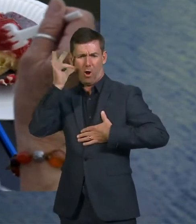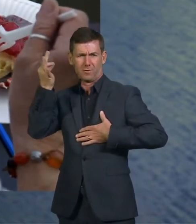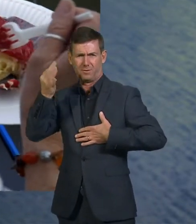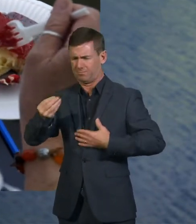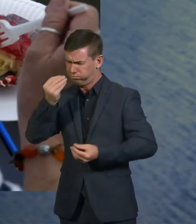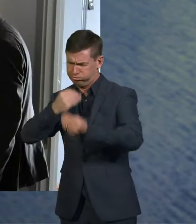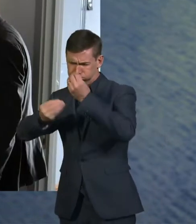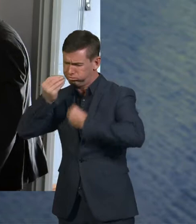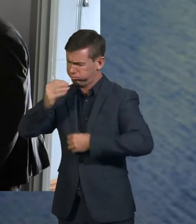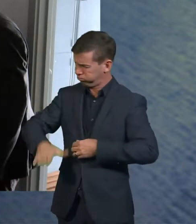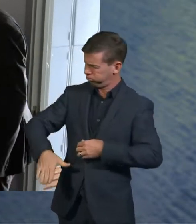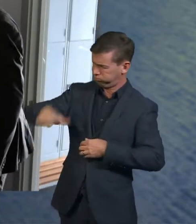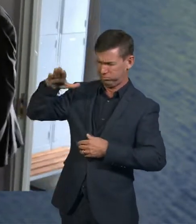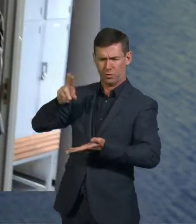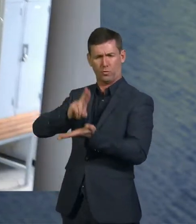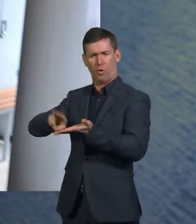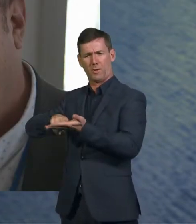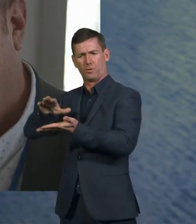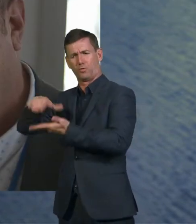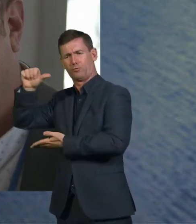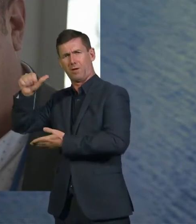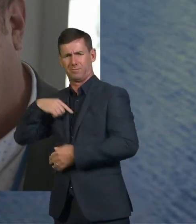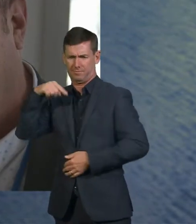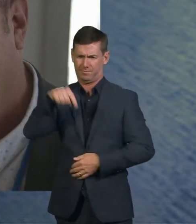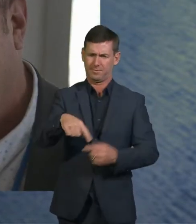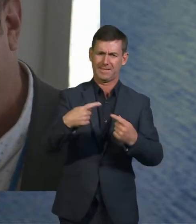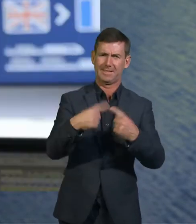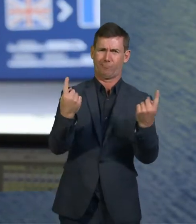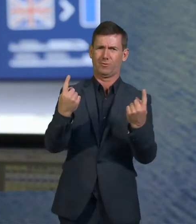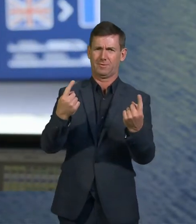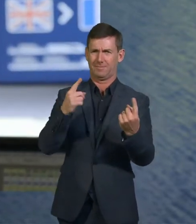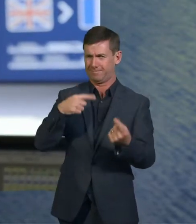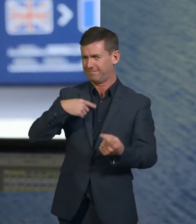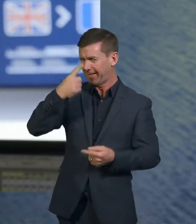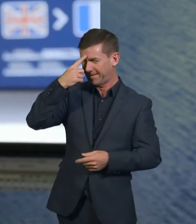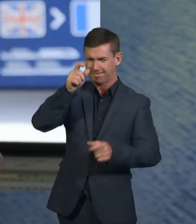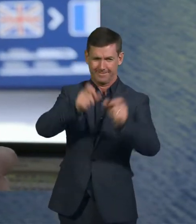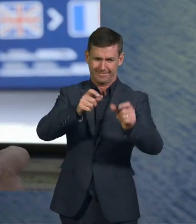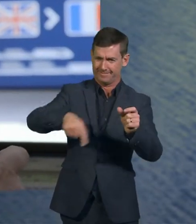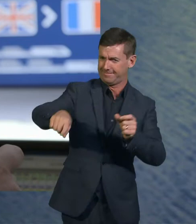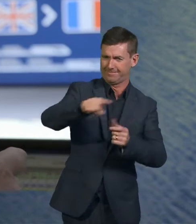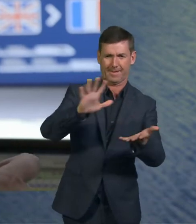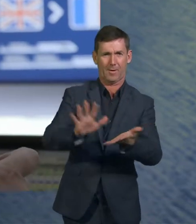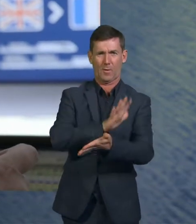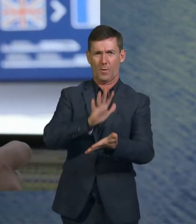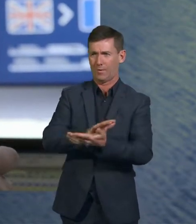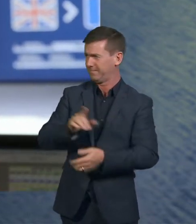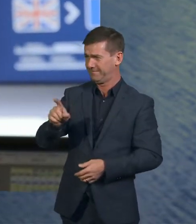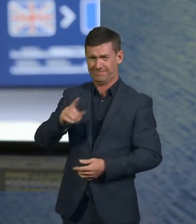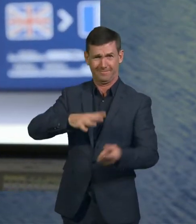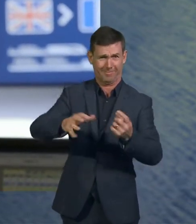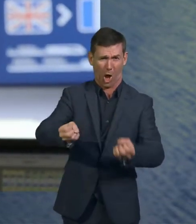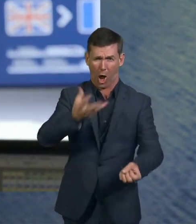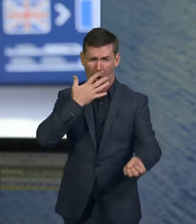custard underneath, strawberries. People are really enjoying this. The French cakes are inhaled in seconds,